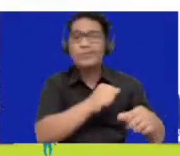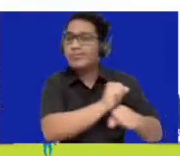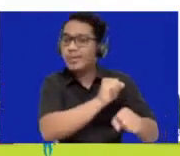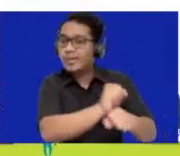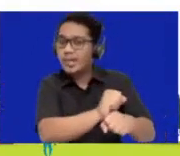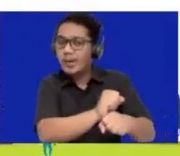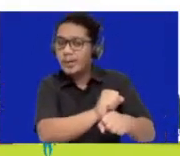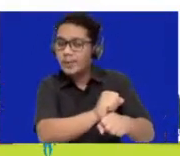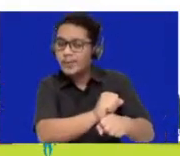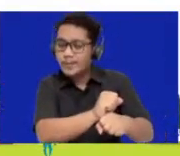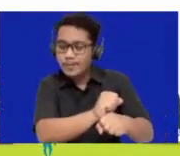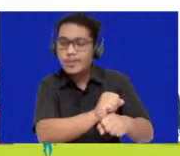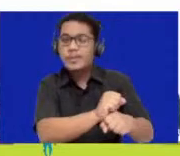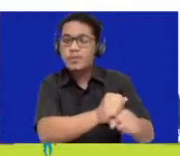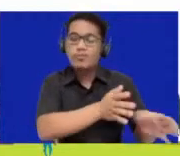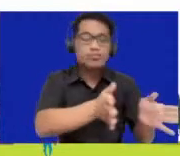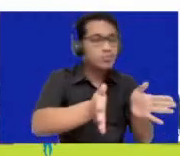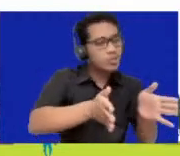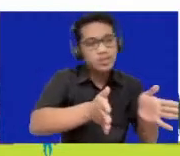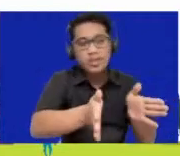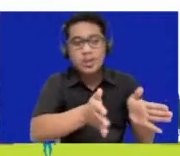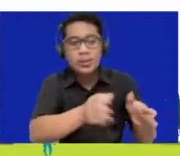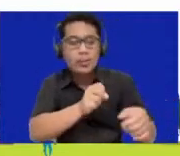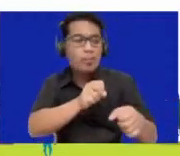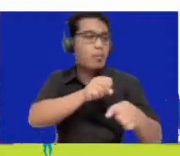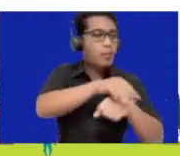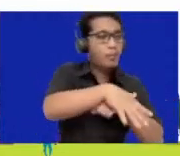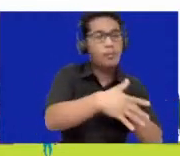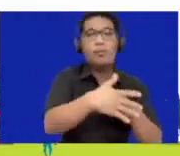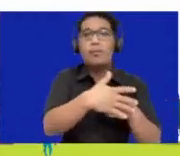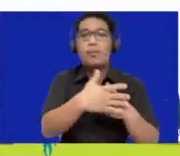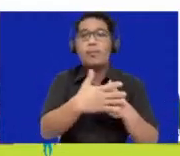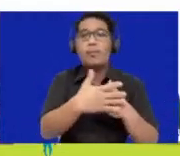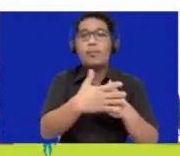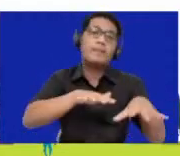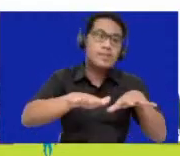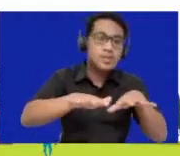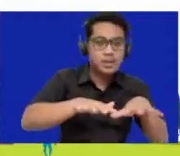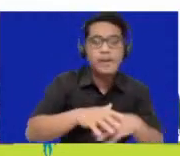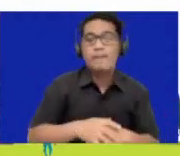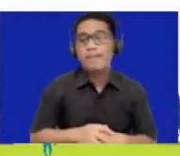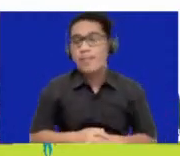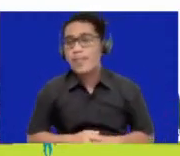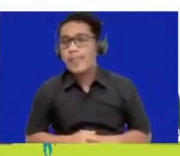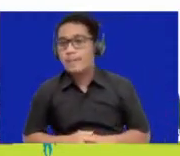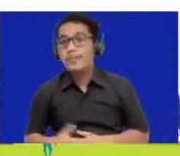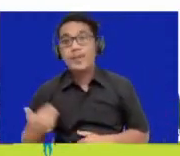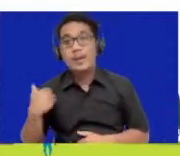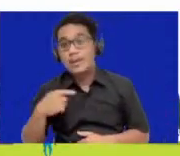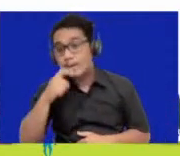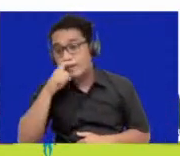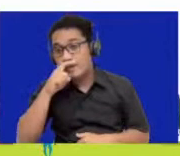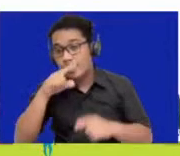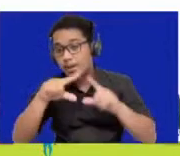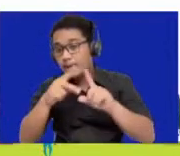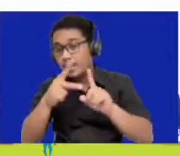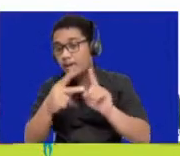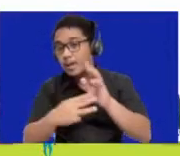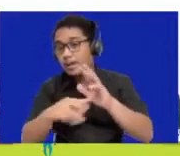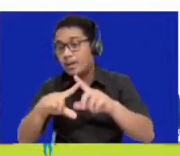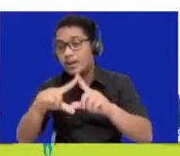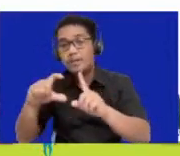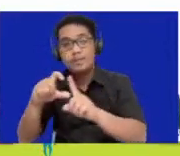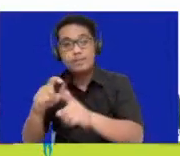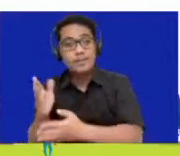have the privilege of having Mr. Ahmadul Haq with us. He's the director of the Cyclone Preparedness Program and deputy